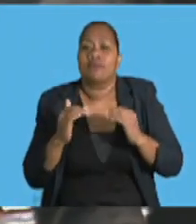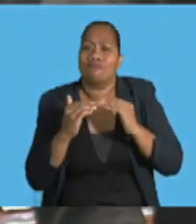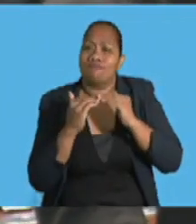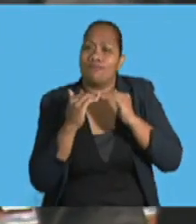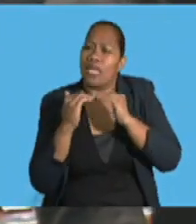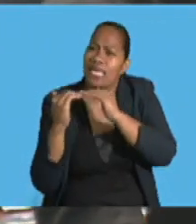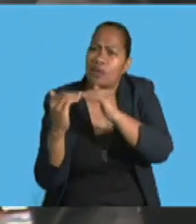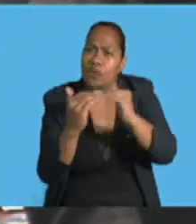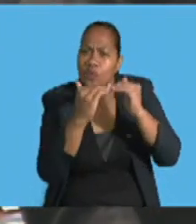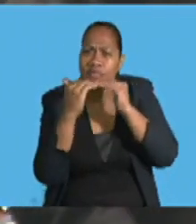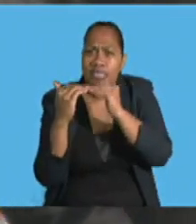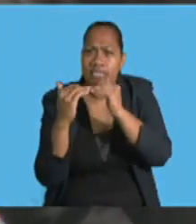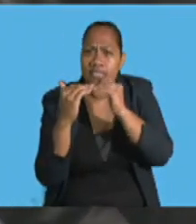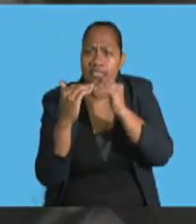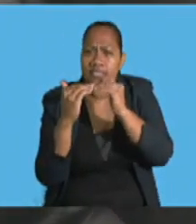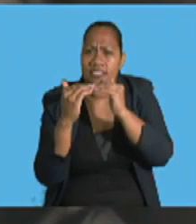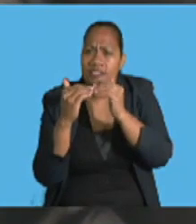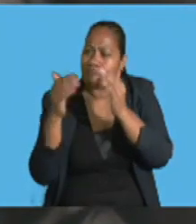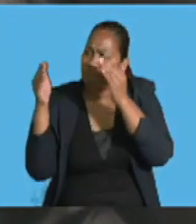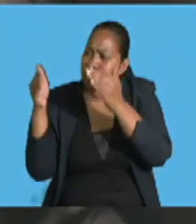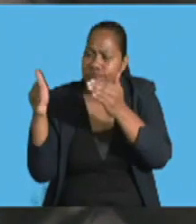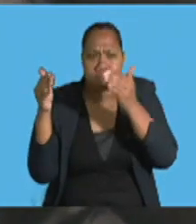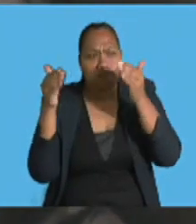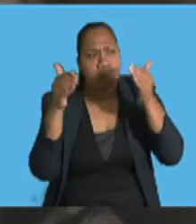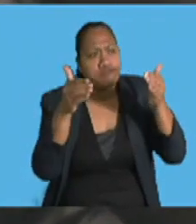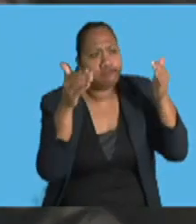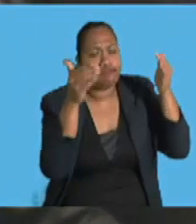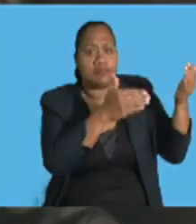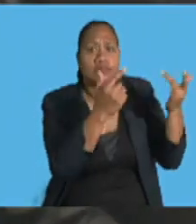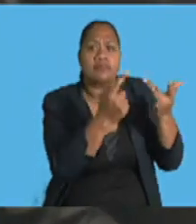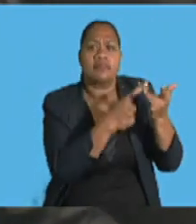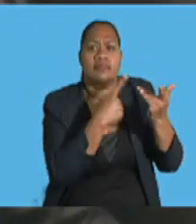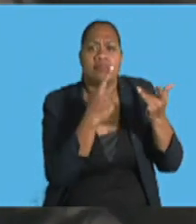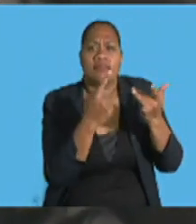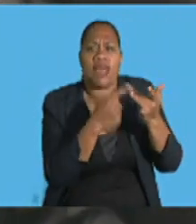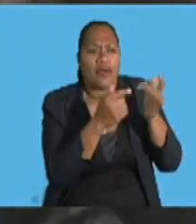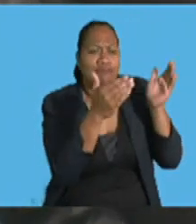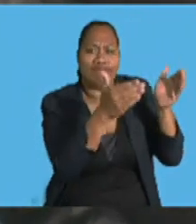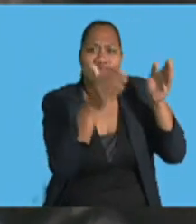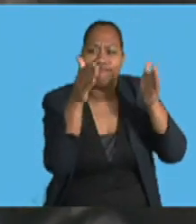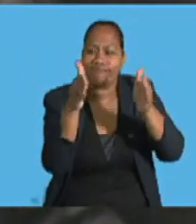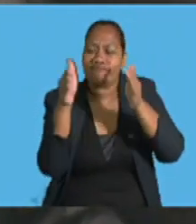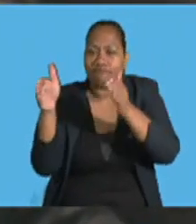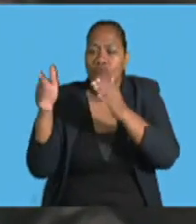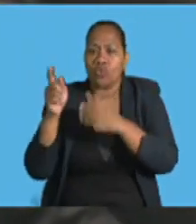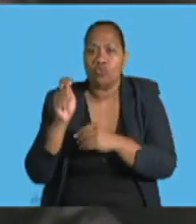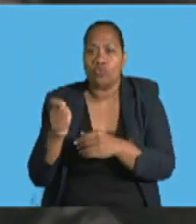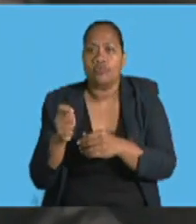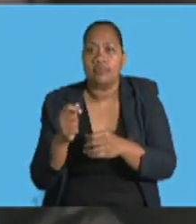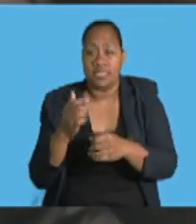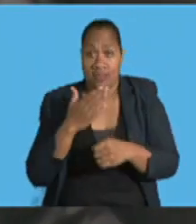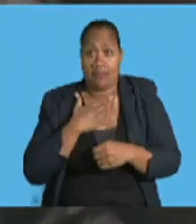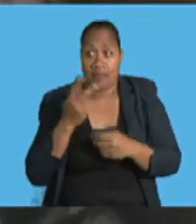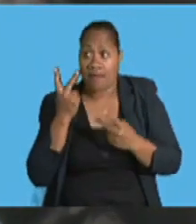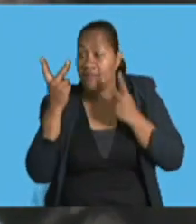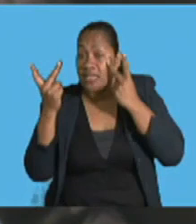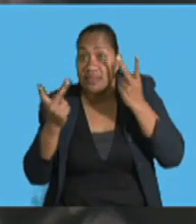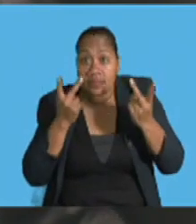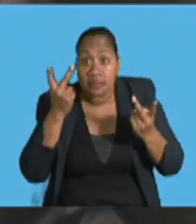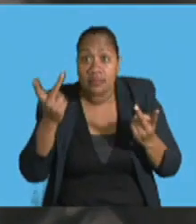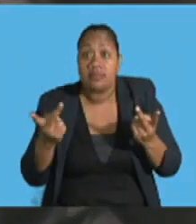equally drawing attention and effort on the other municipalities as well. And in my visits to